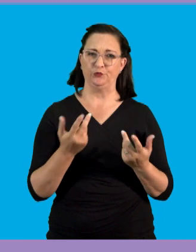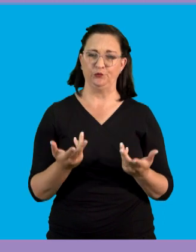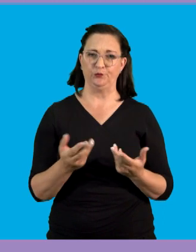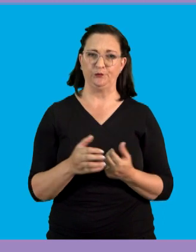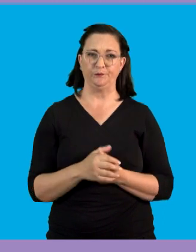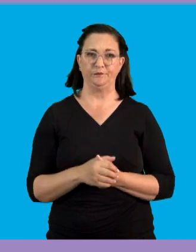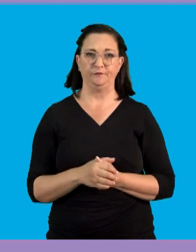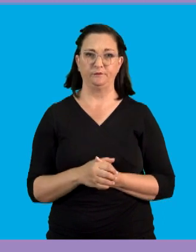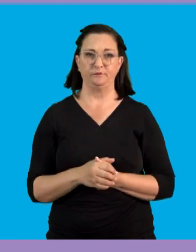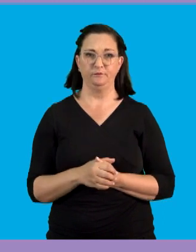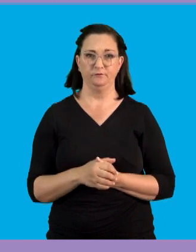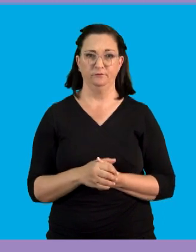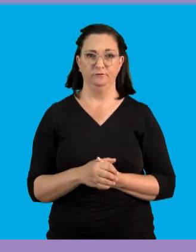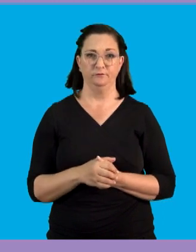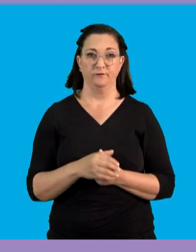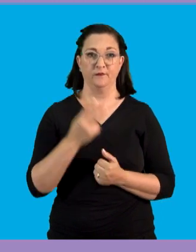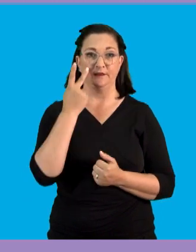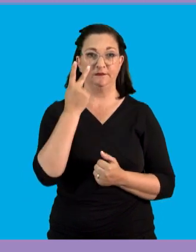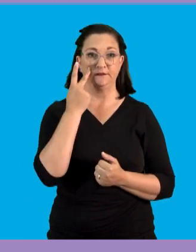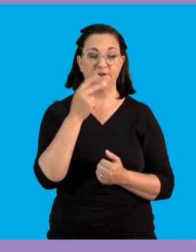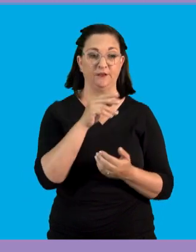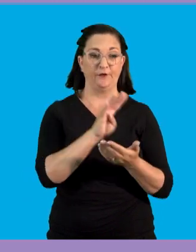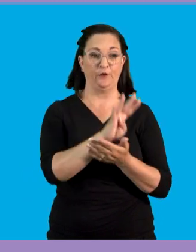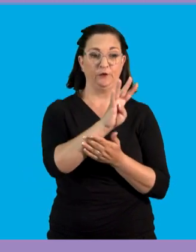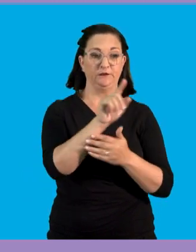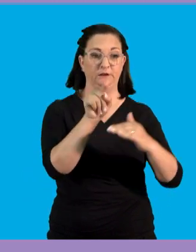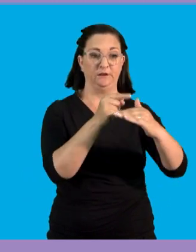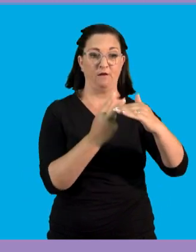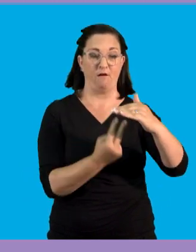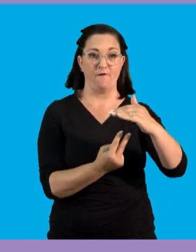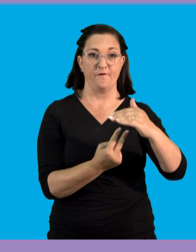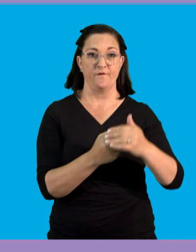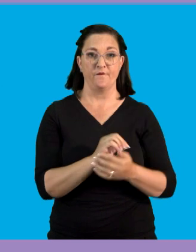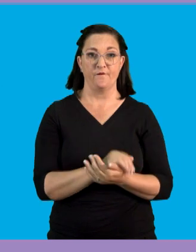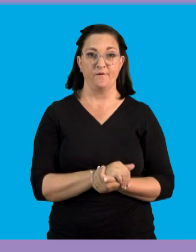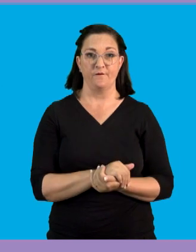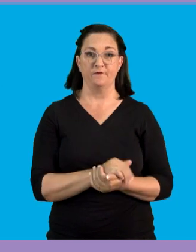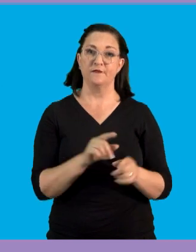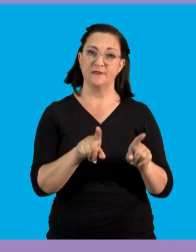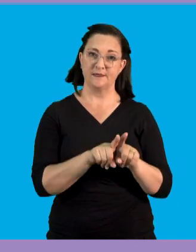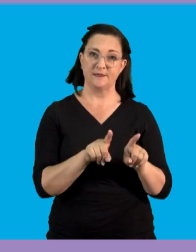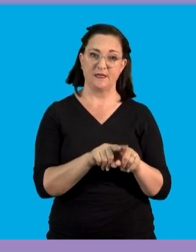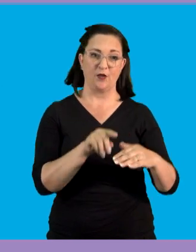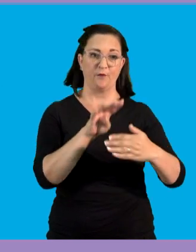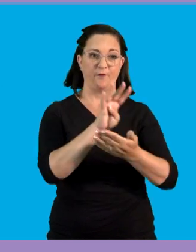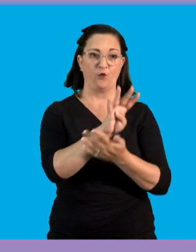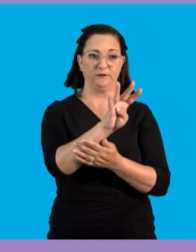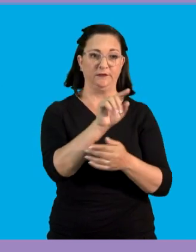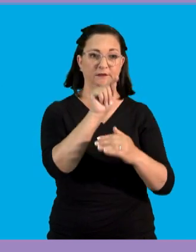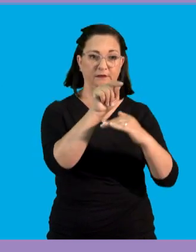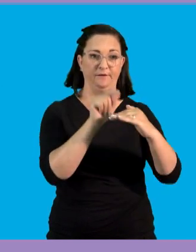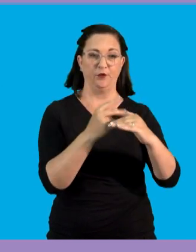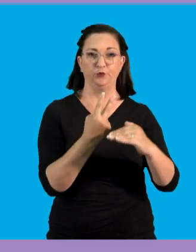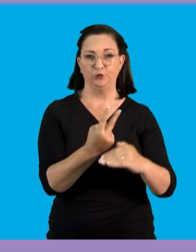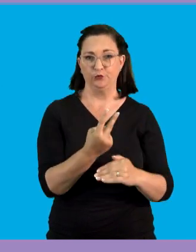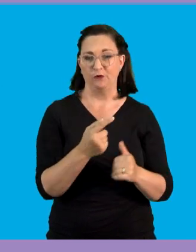that? Because when I look here at 14 halves, we know that 14 halves is the same as 14 divided by